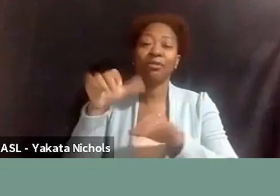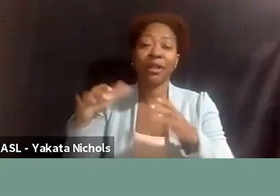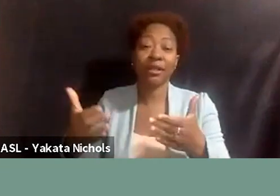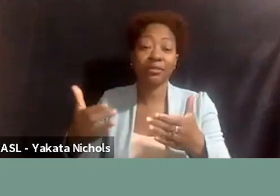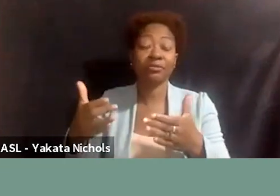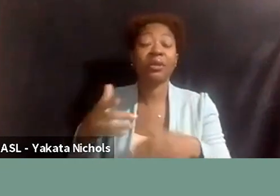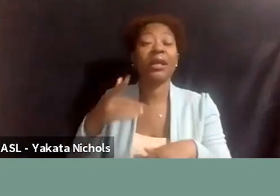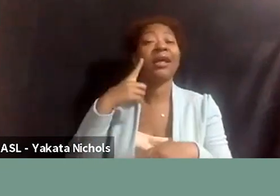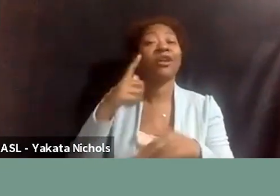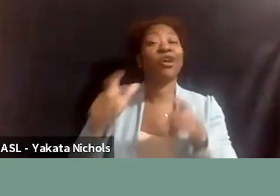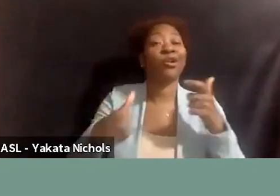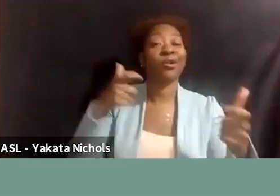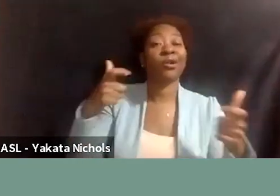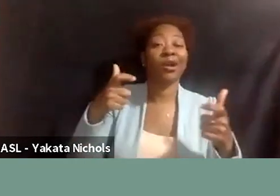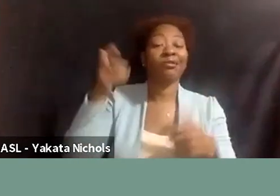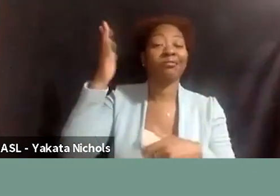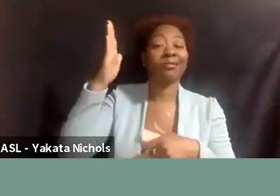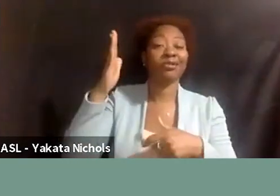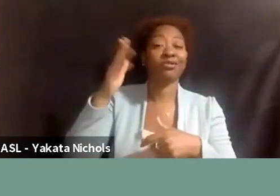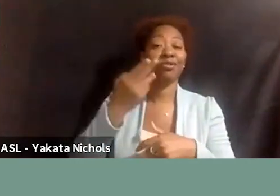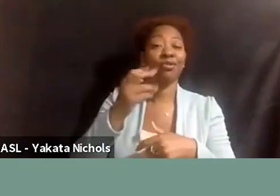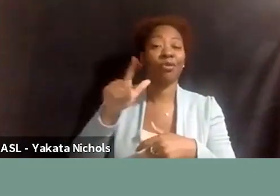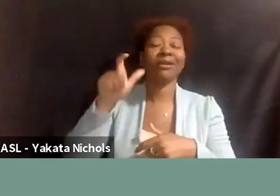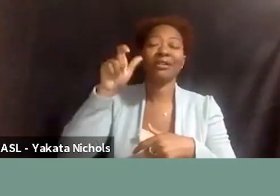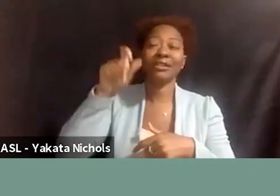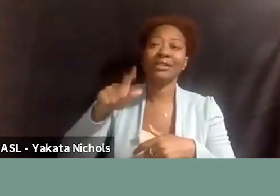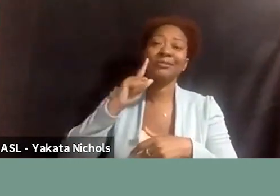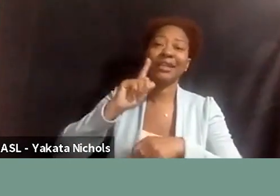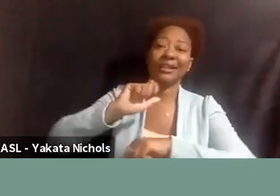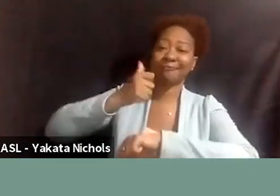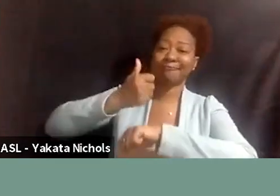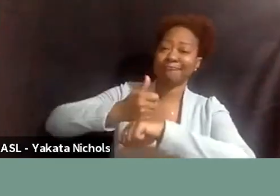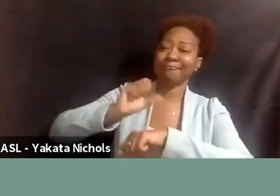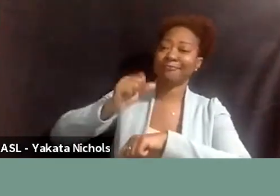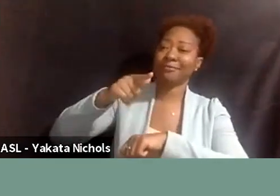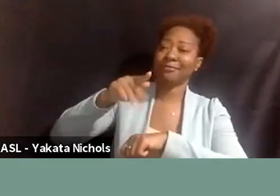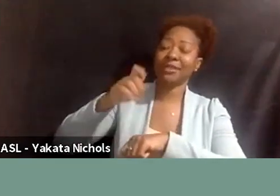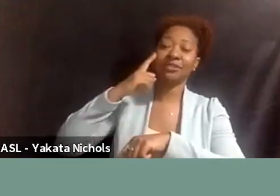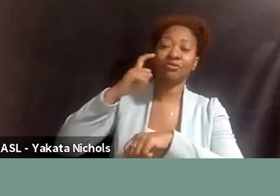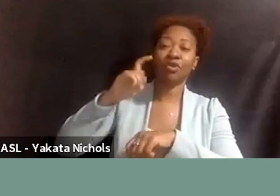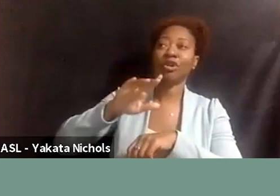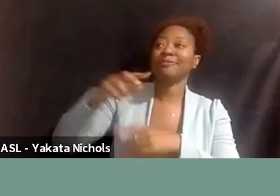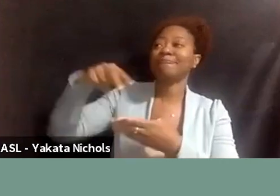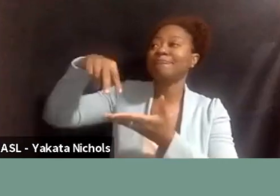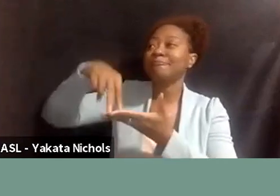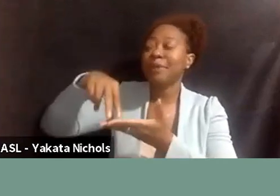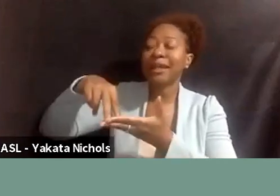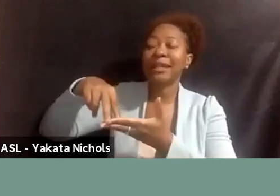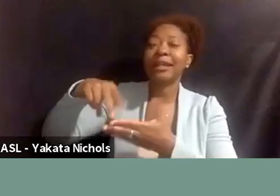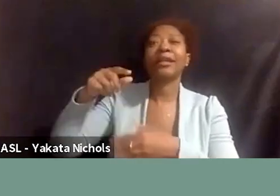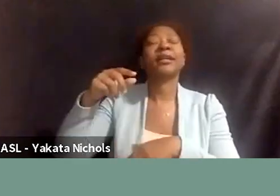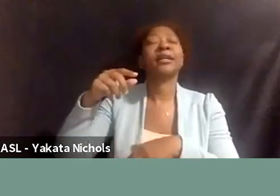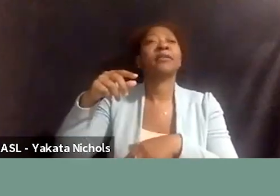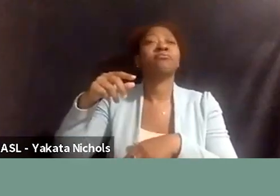larger lecture hall, there could be a designated aisle or side of the room for standing so that the view of other students isn't